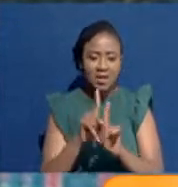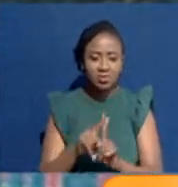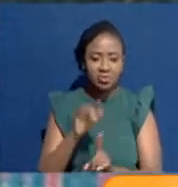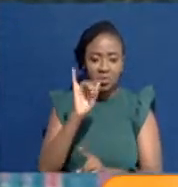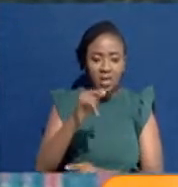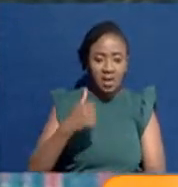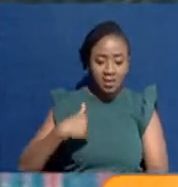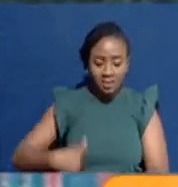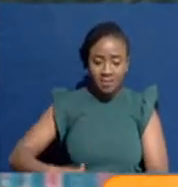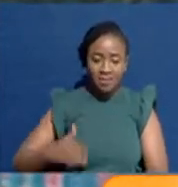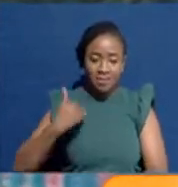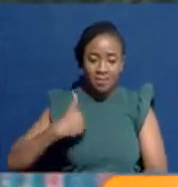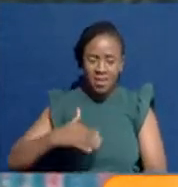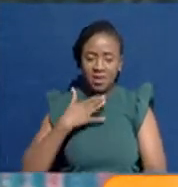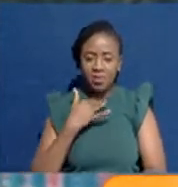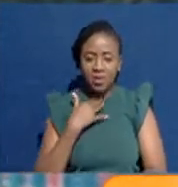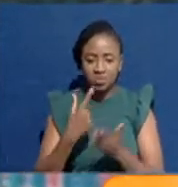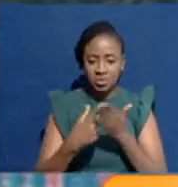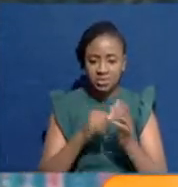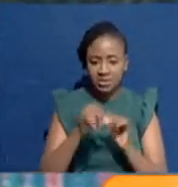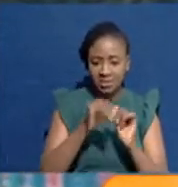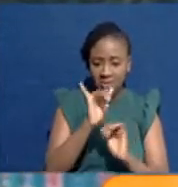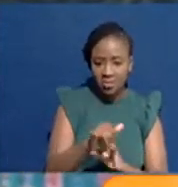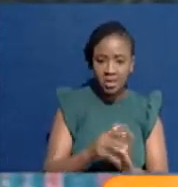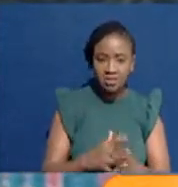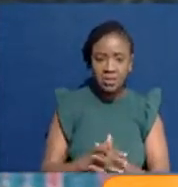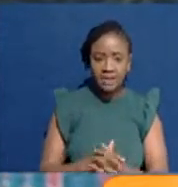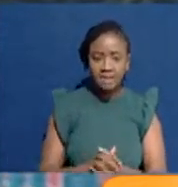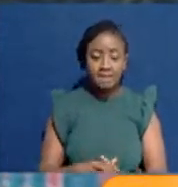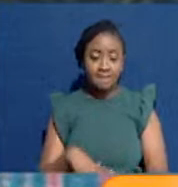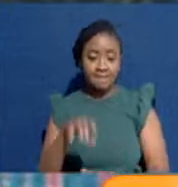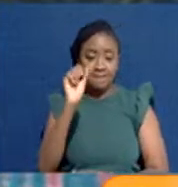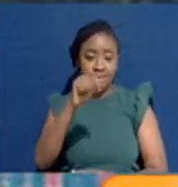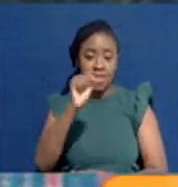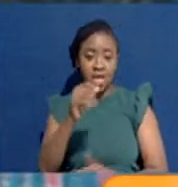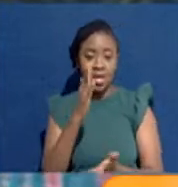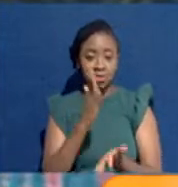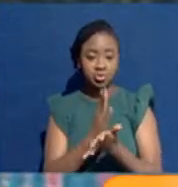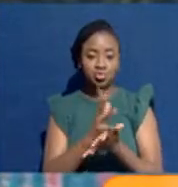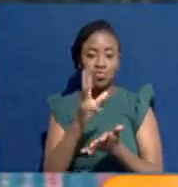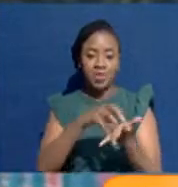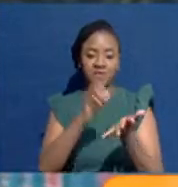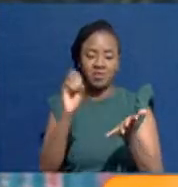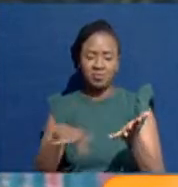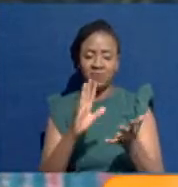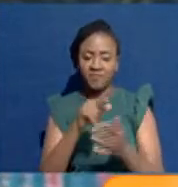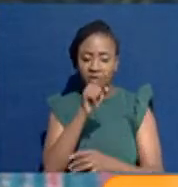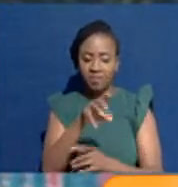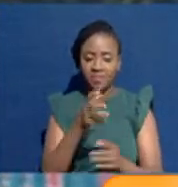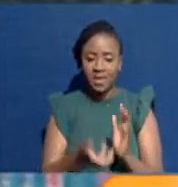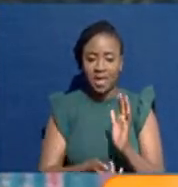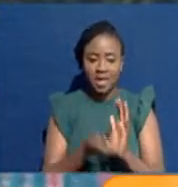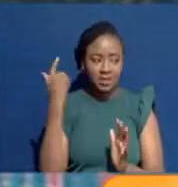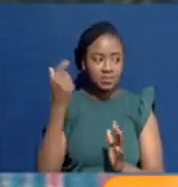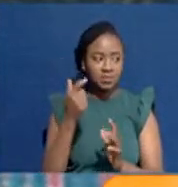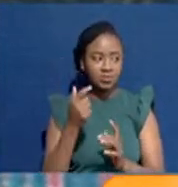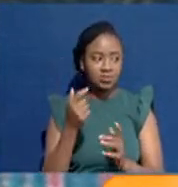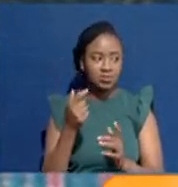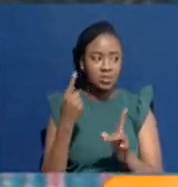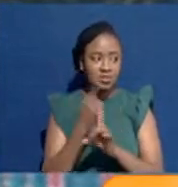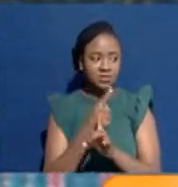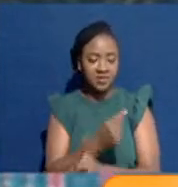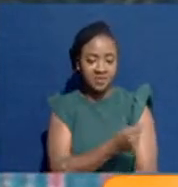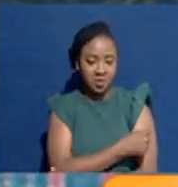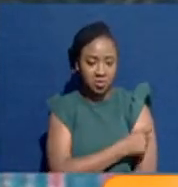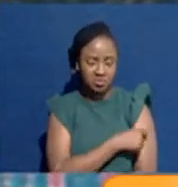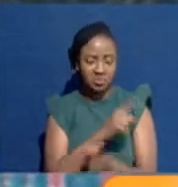that's what I want to talk about. Mm-hmm. Now, you see, yes, they have removed from exemption specialized hospitals and